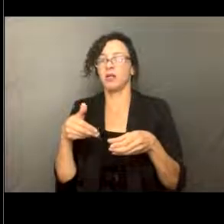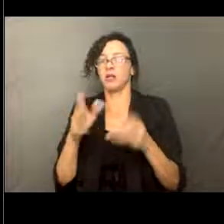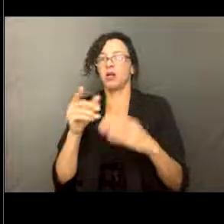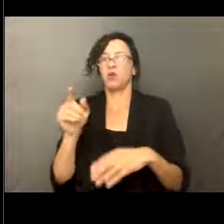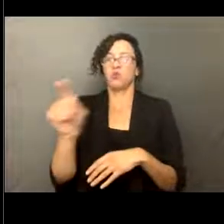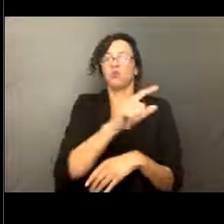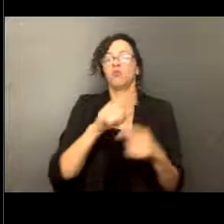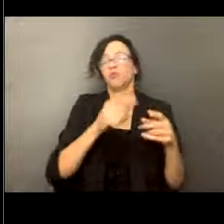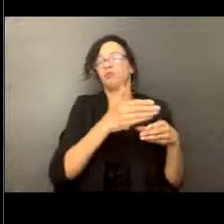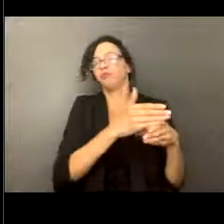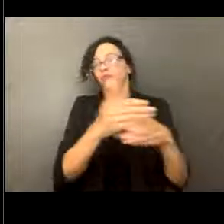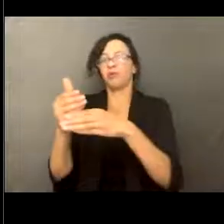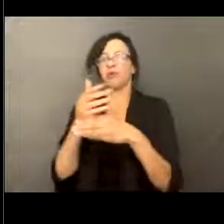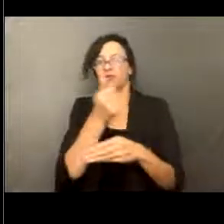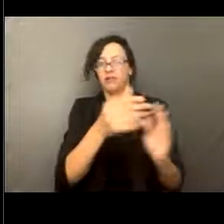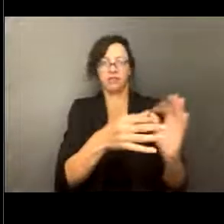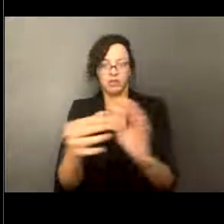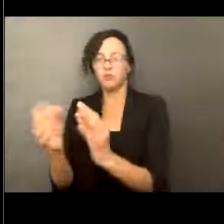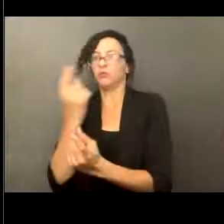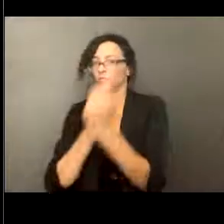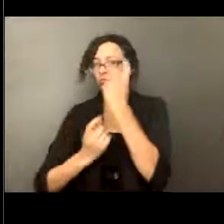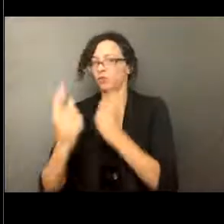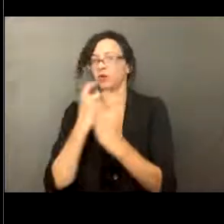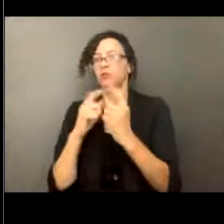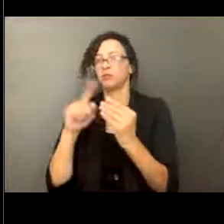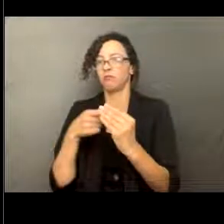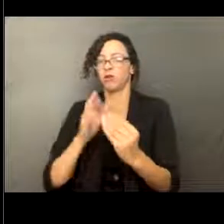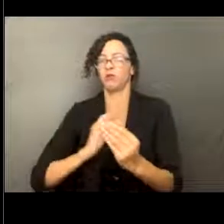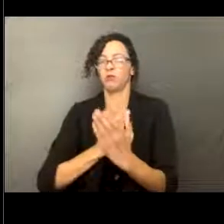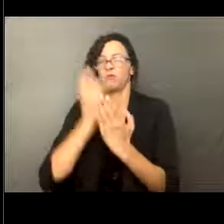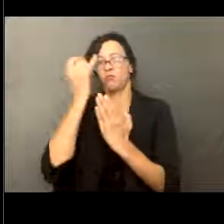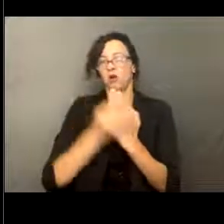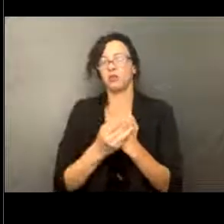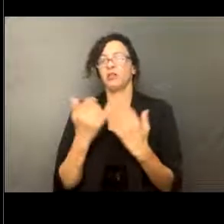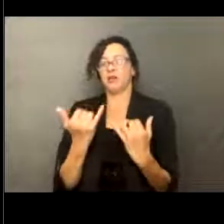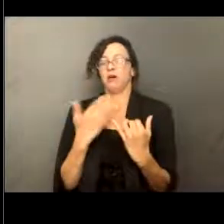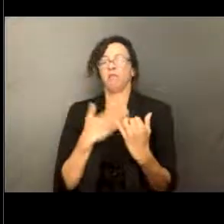remarks. I welcome any questions the commission may have. Thank you.